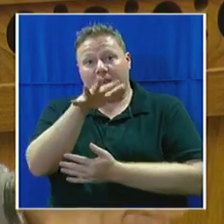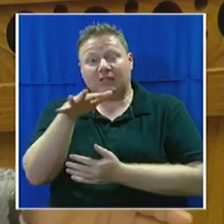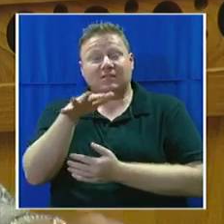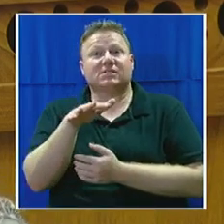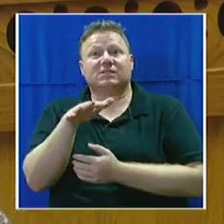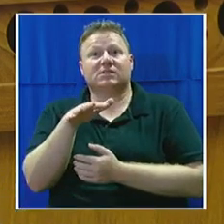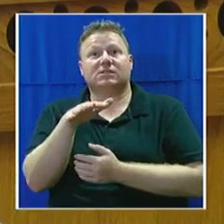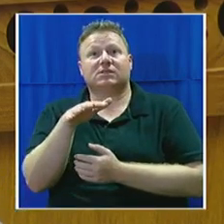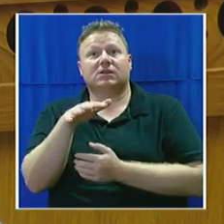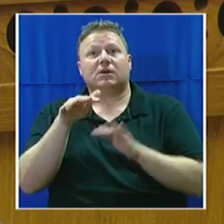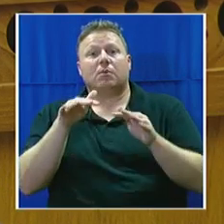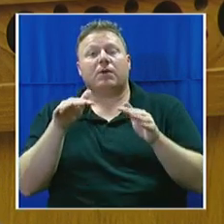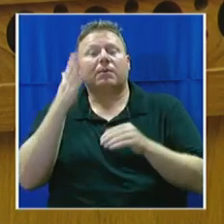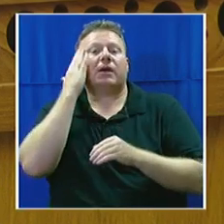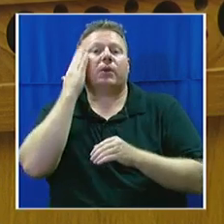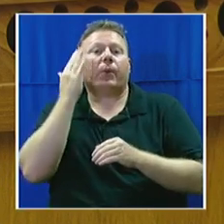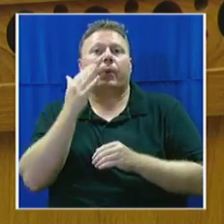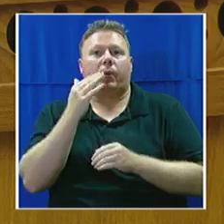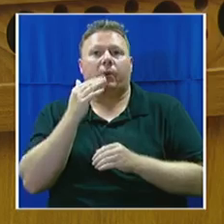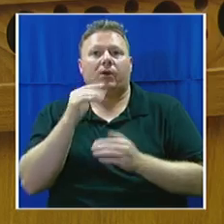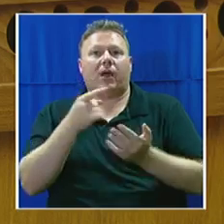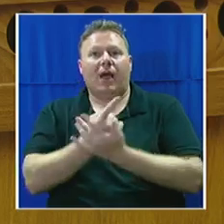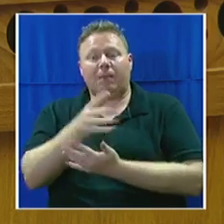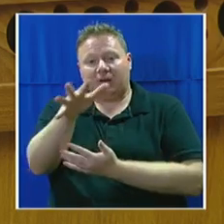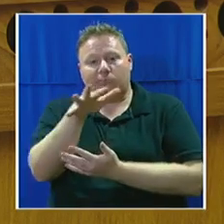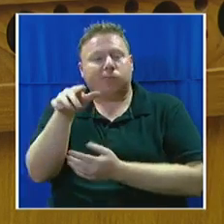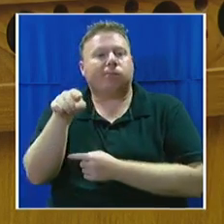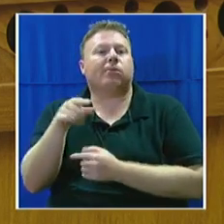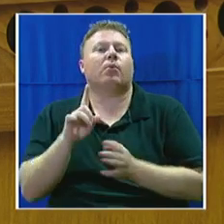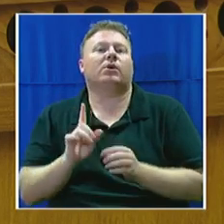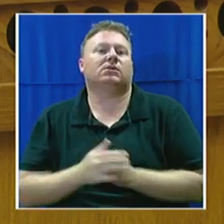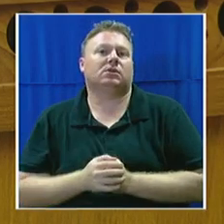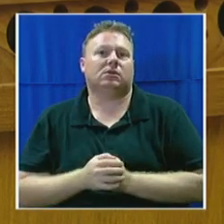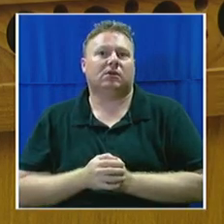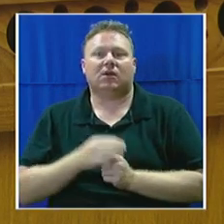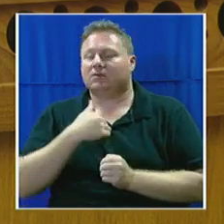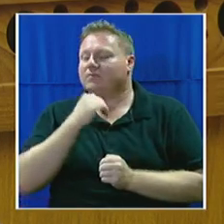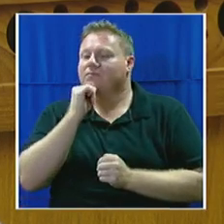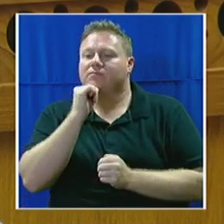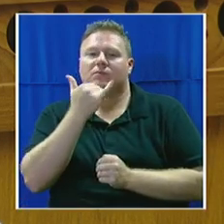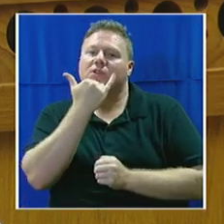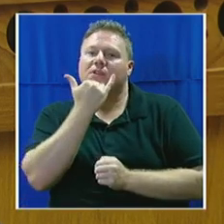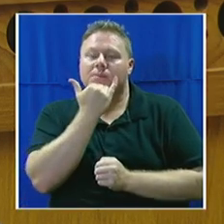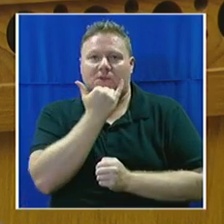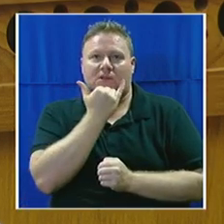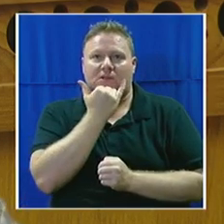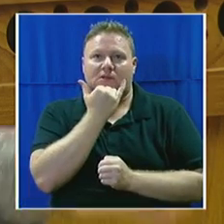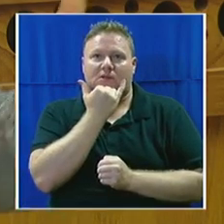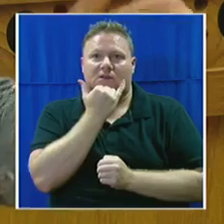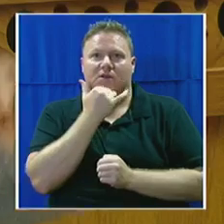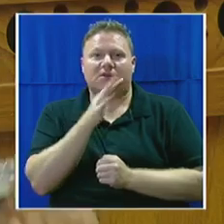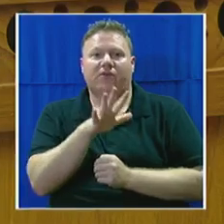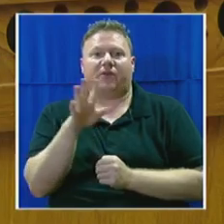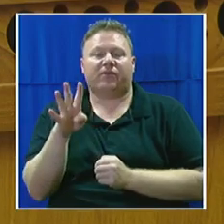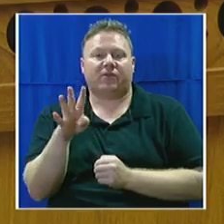ukuyazi. Ndiyakhathazeka kuba at the time when you were saying there were 34 citizens as busy locked in Wuhan,